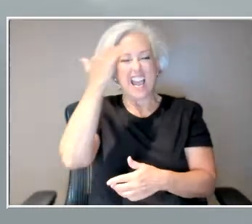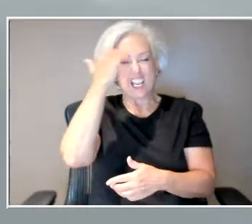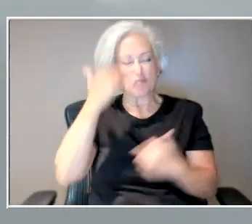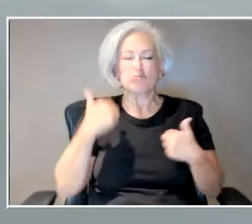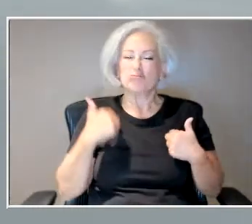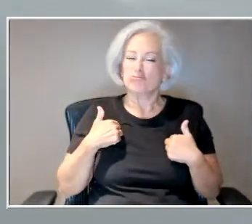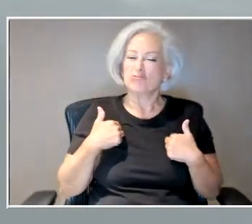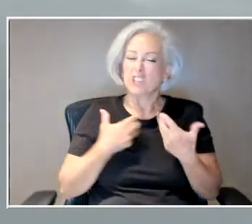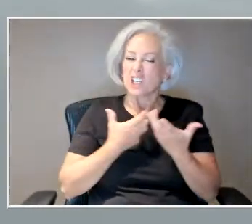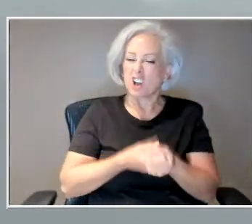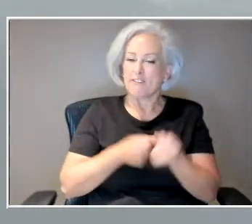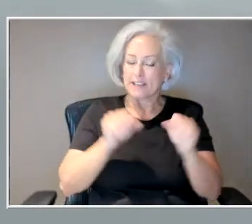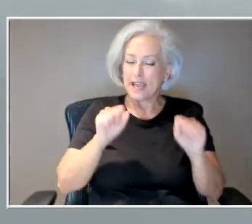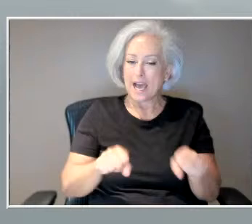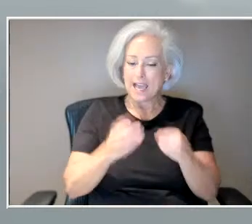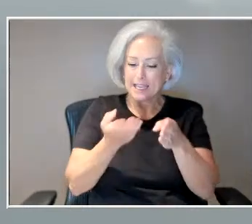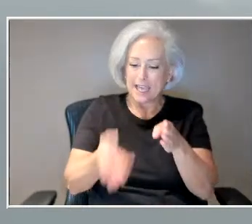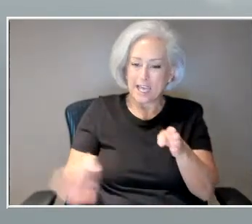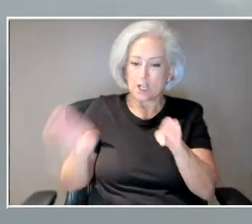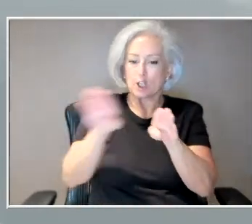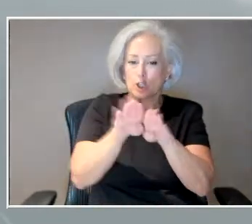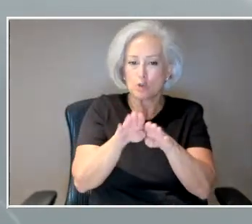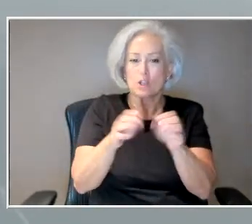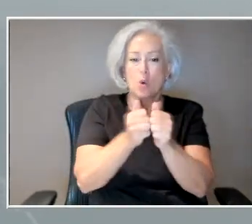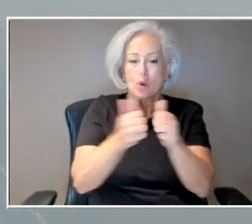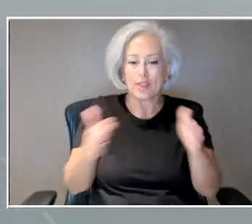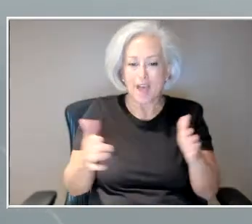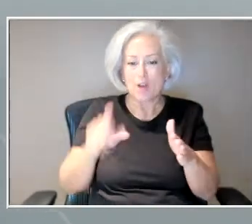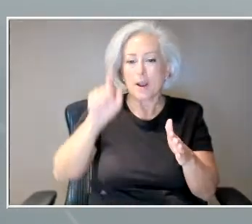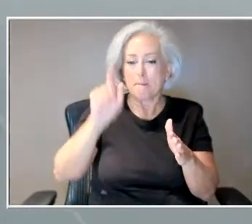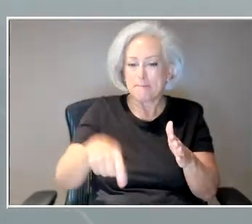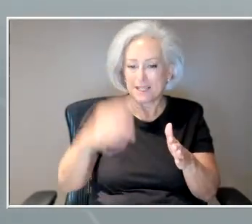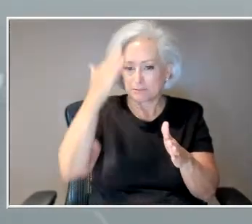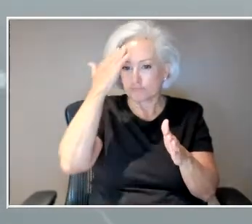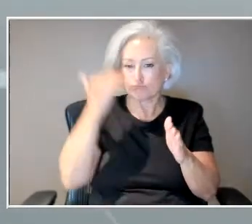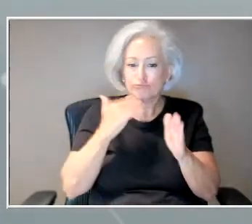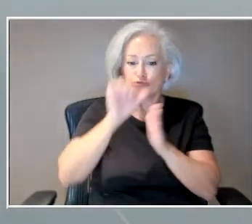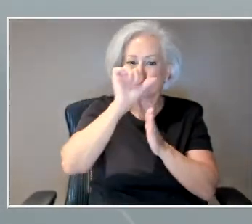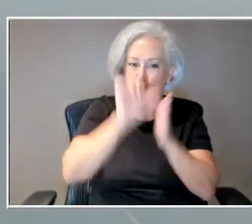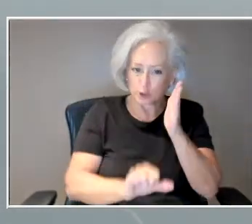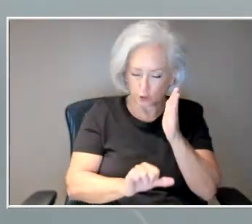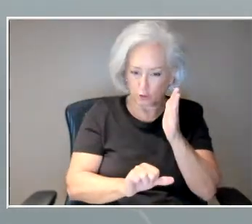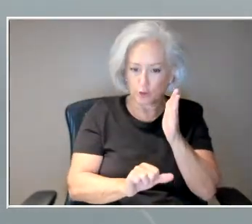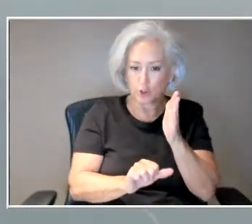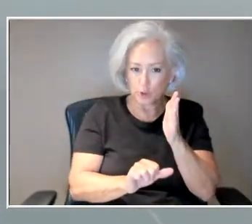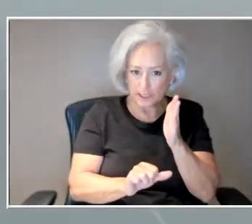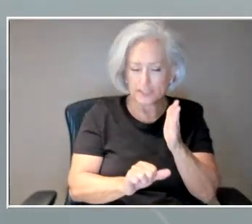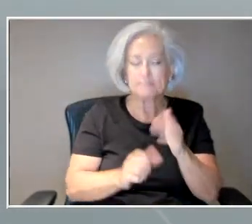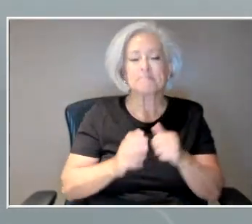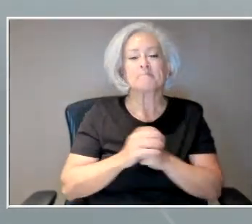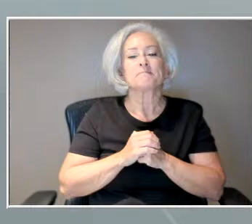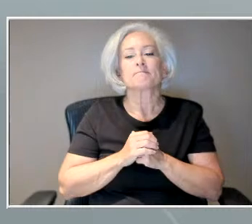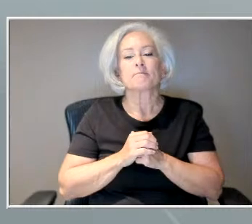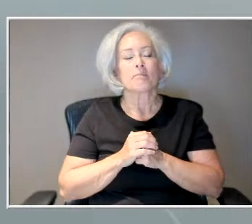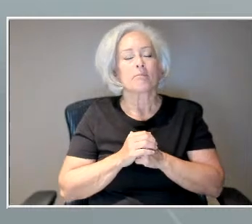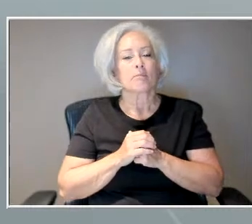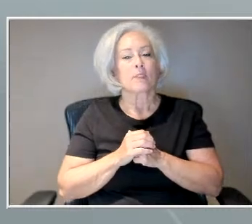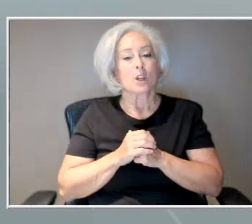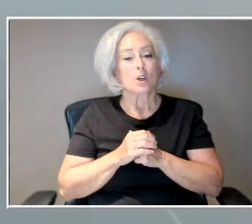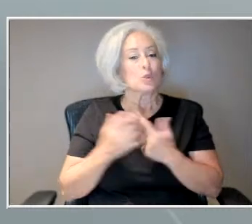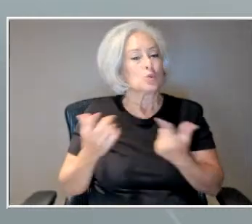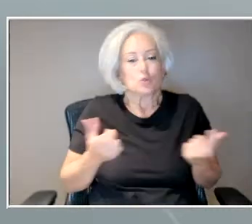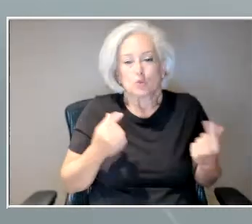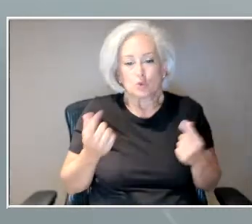minimally invasive approach and not have to have the operating room approach. So we prepare